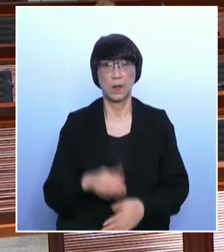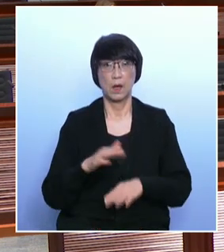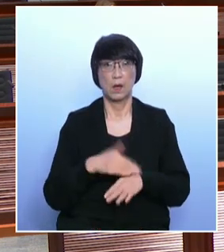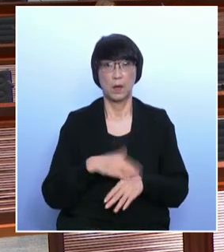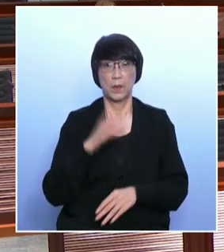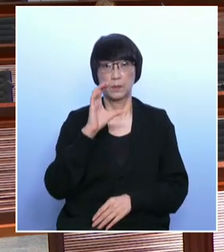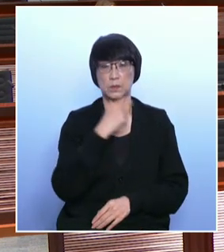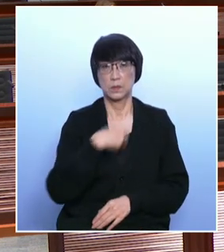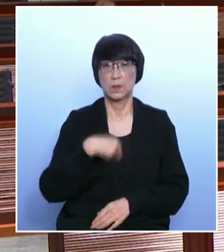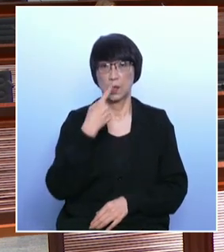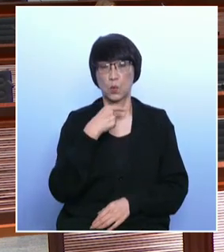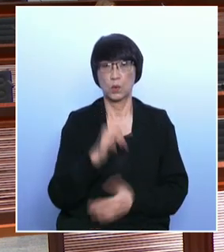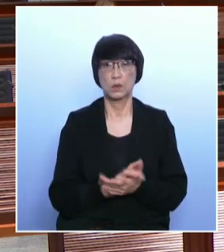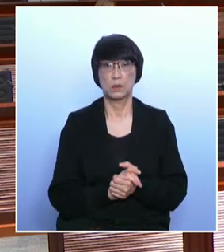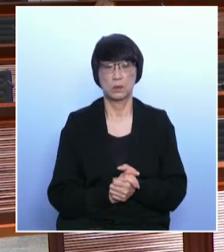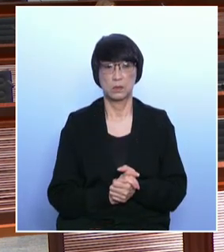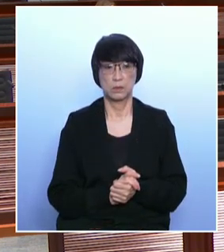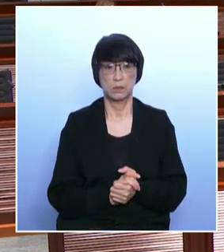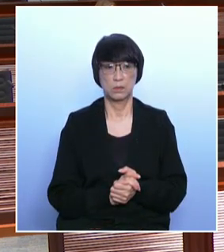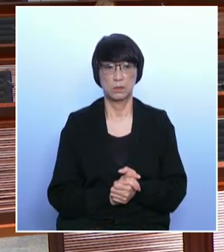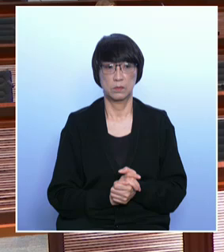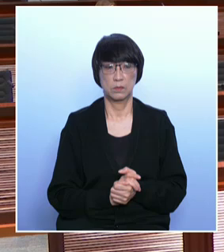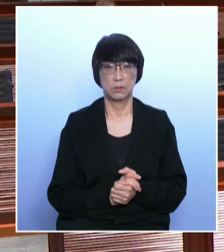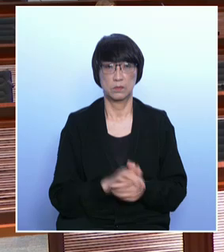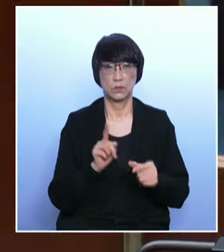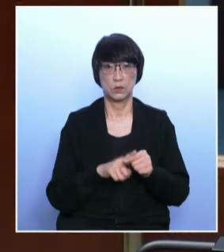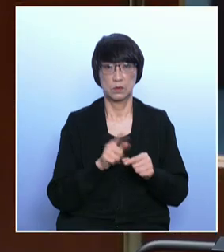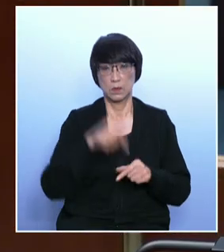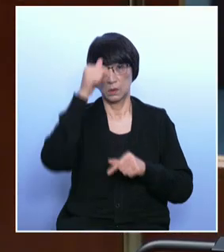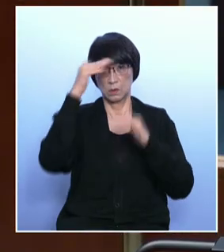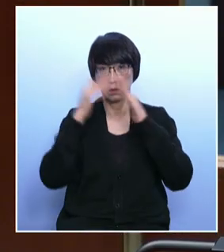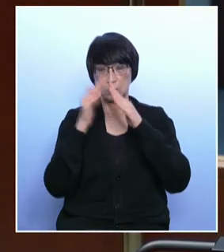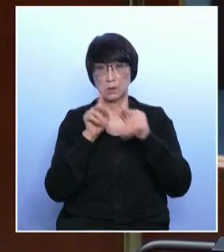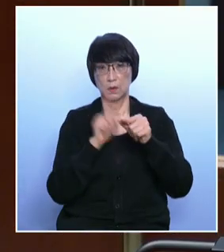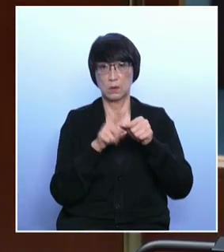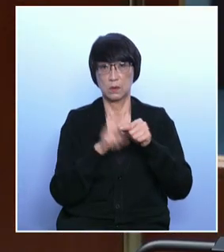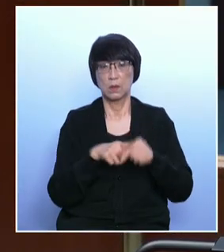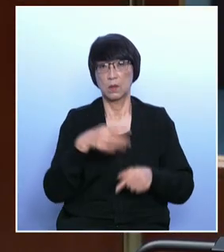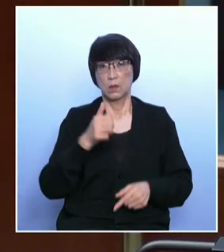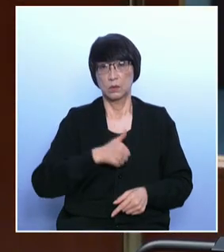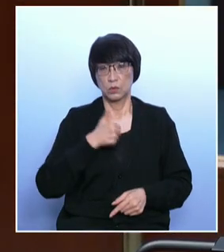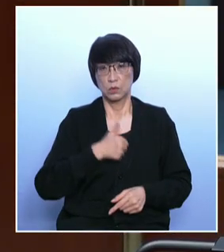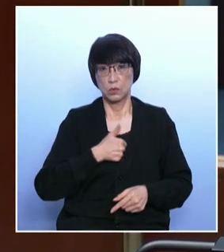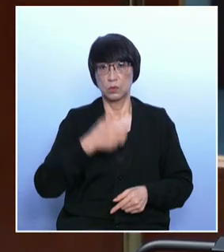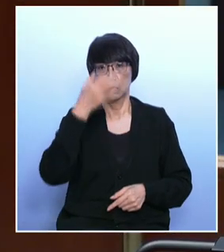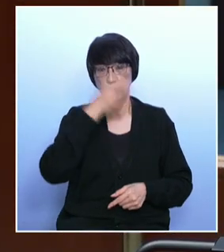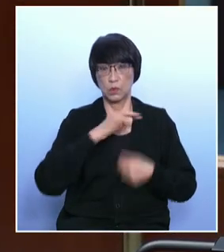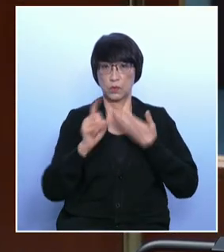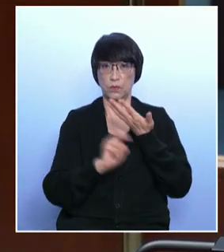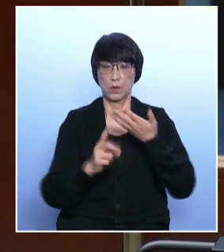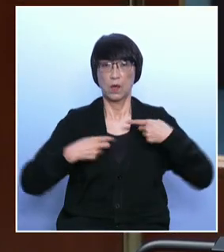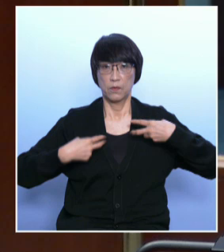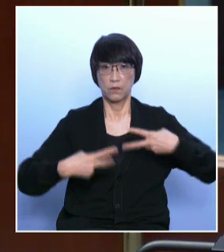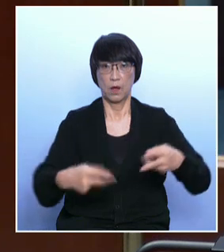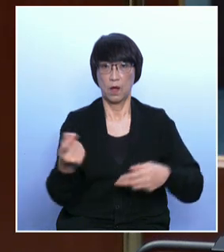CMH. Next, Mr. Chen Kim-por. As Professor Chen said, in these 2 to 3 years, CM development